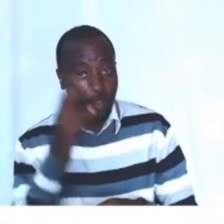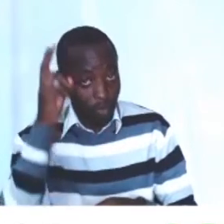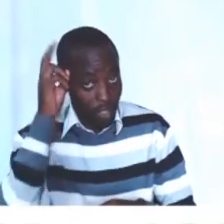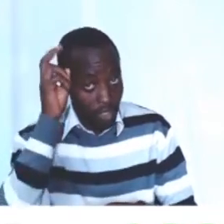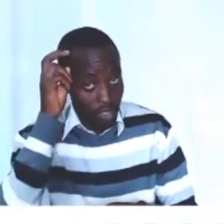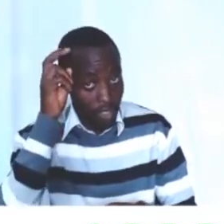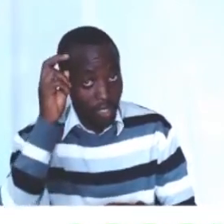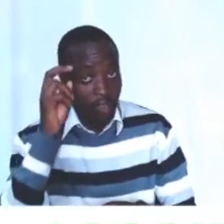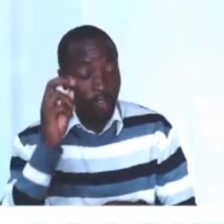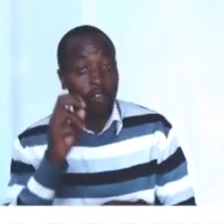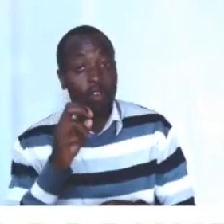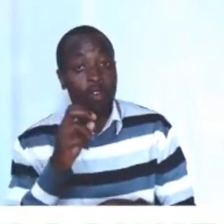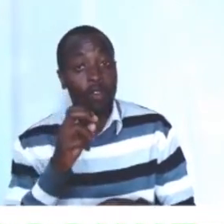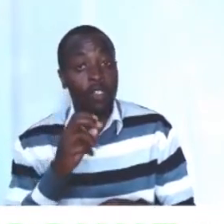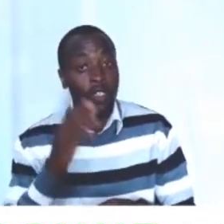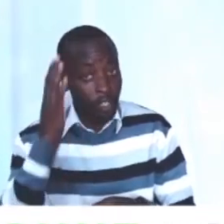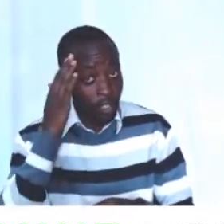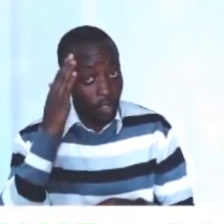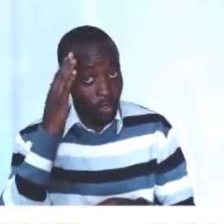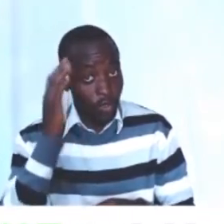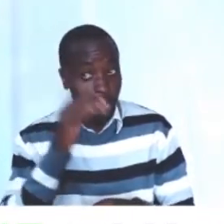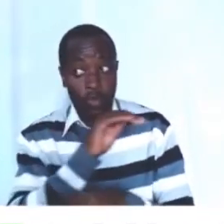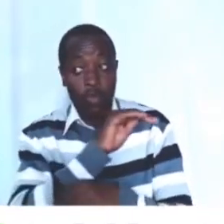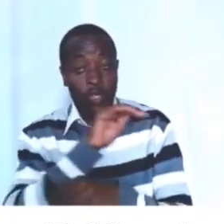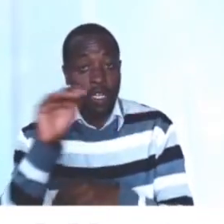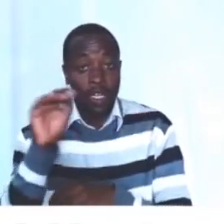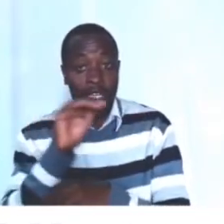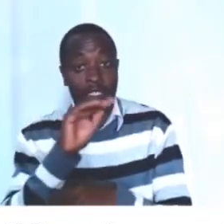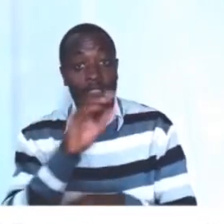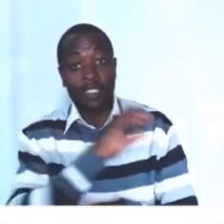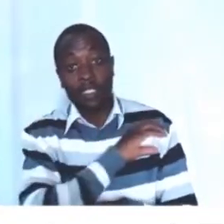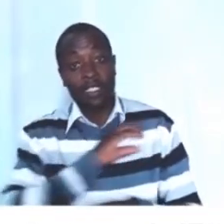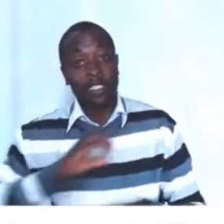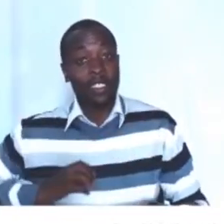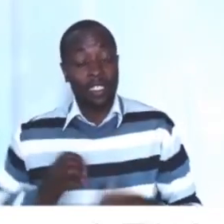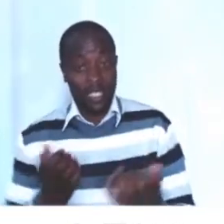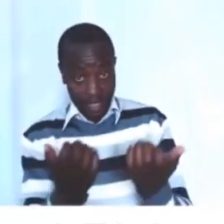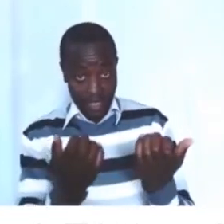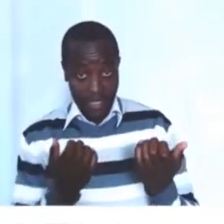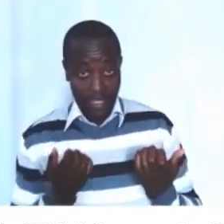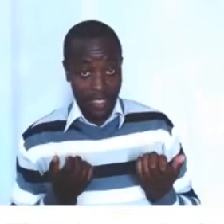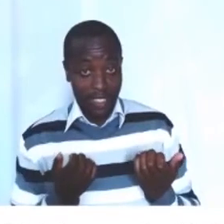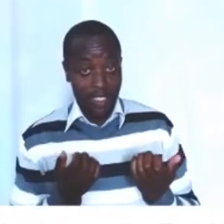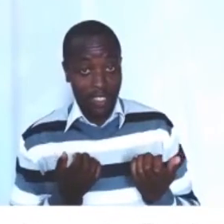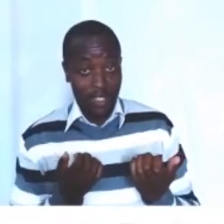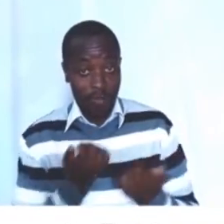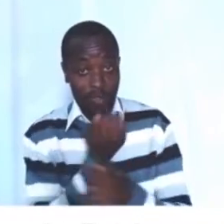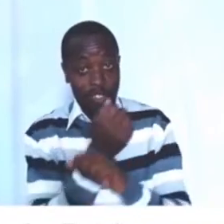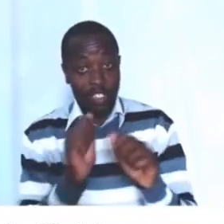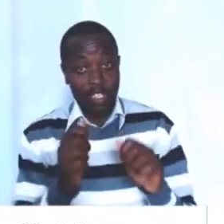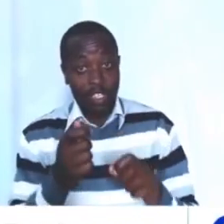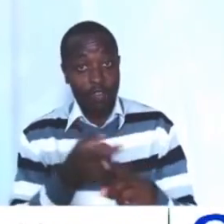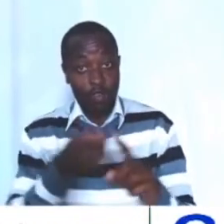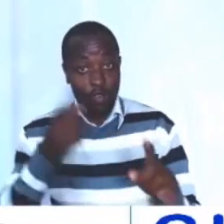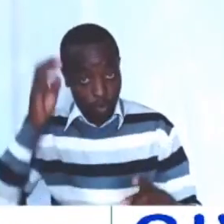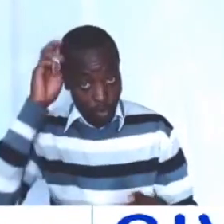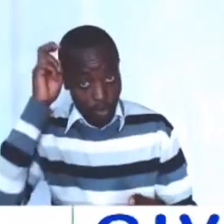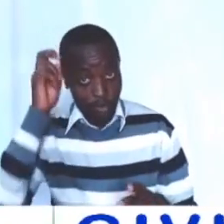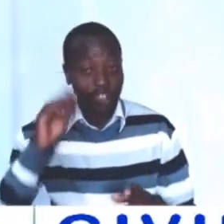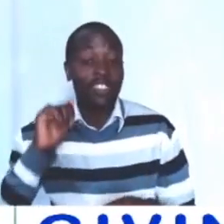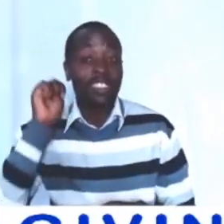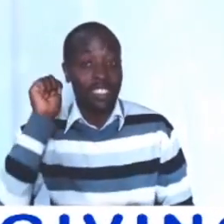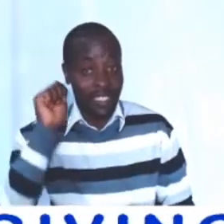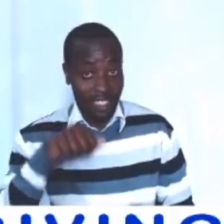himself. And I know we'd want to ask, do Christians ever need deliverance from demons? And the answer is